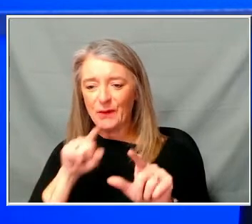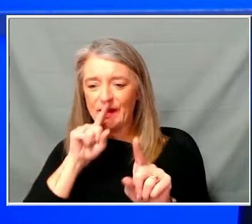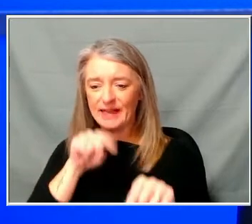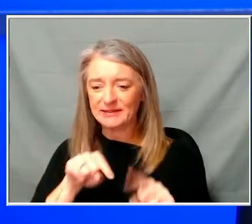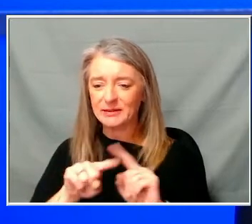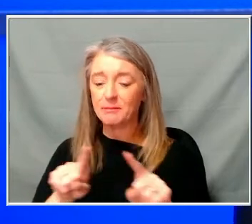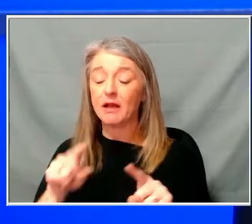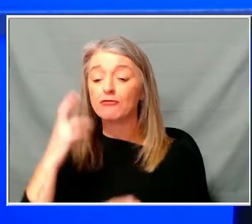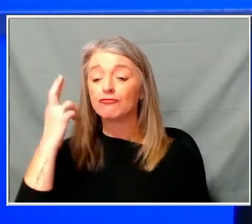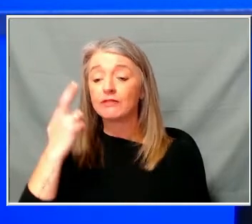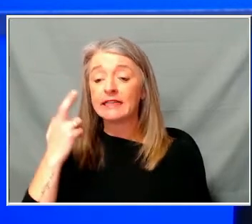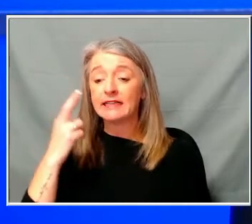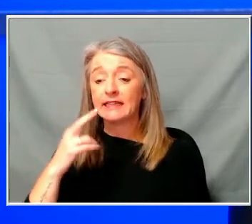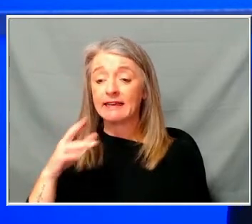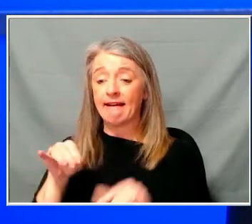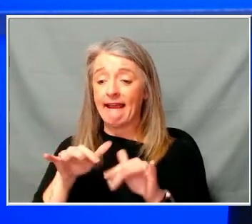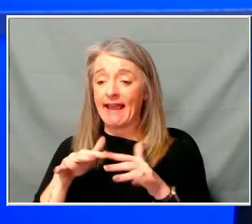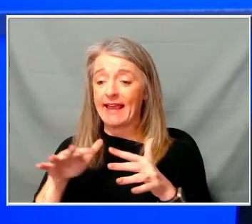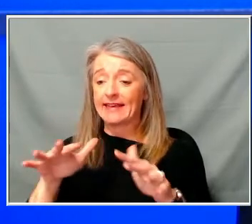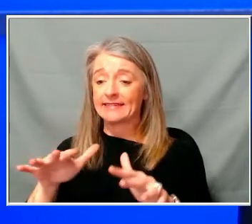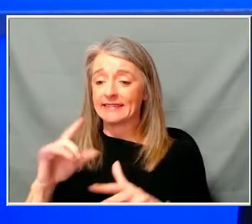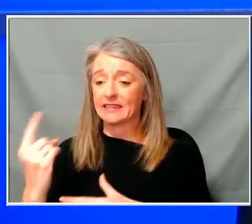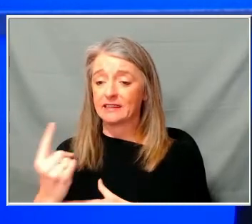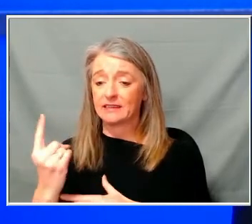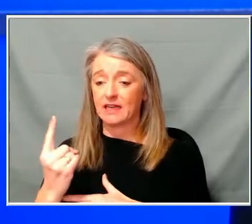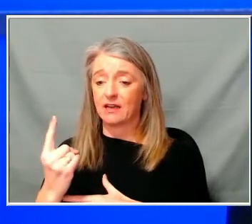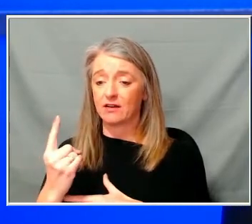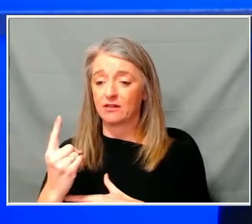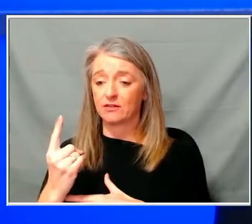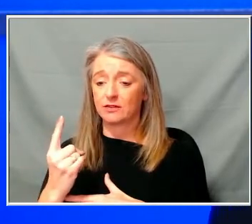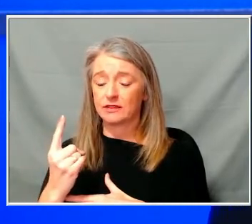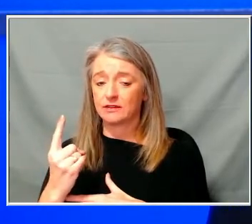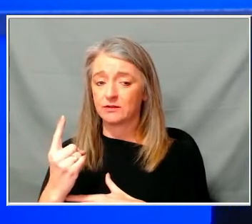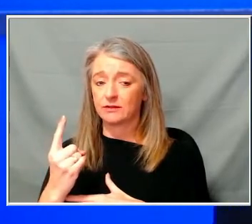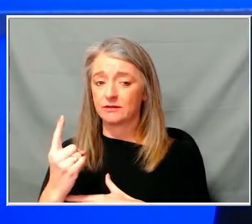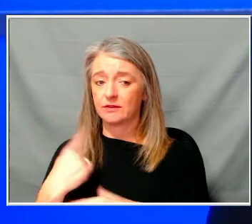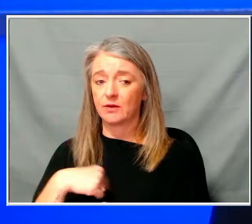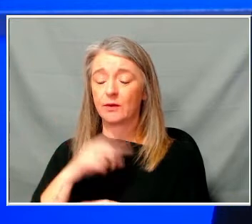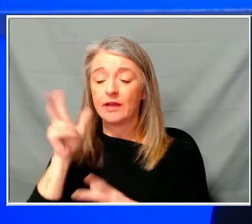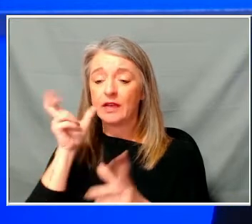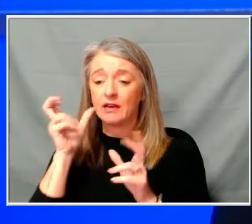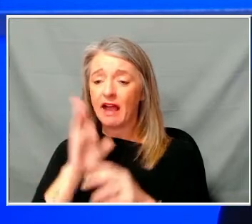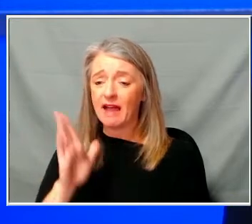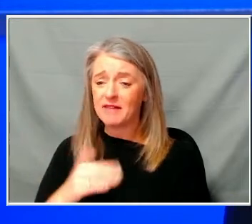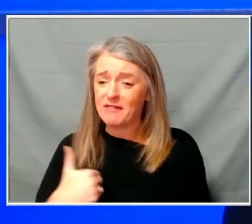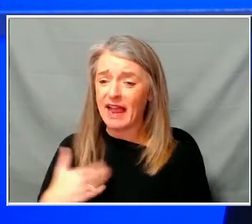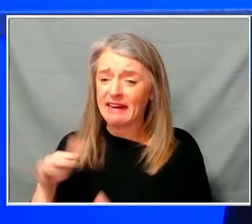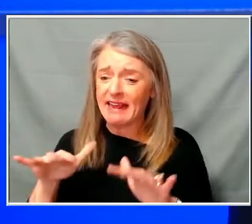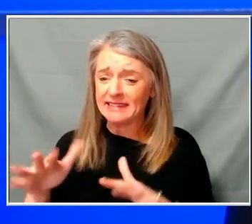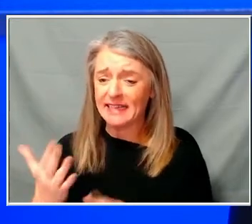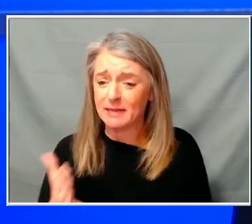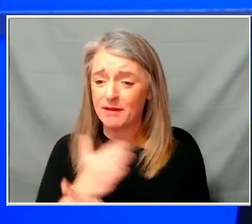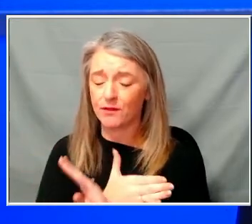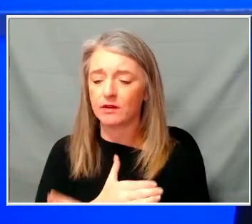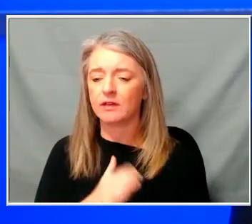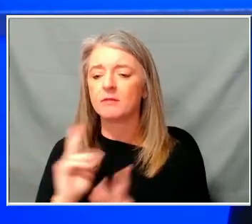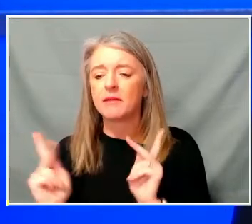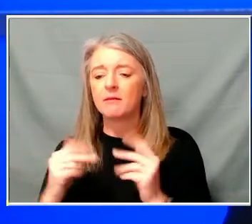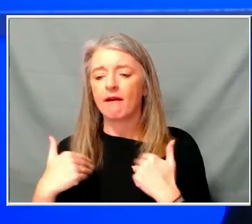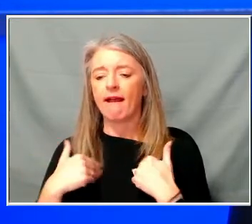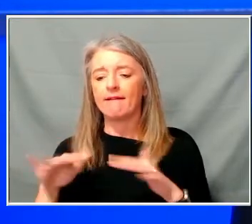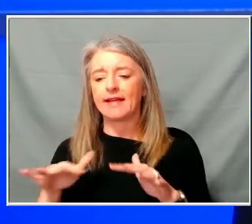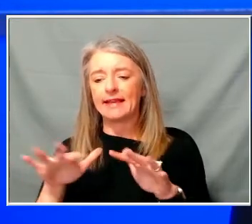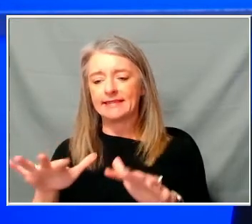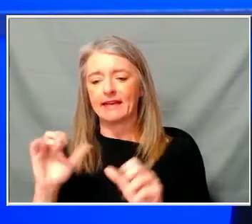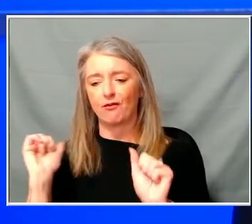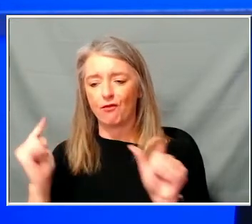is that anxiety is not always maladaptive. So, I mean, when we hear people say, I've never had anxiety before, everybody's had anxiety.